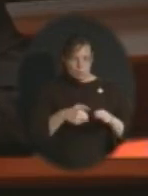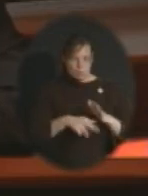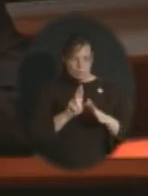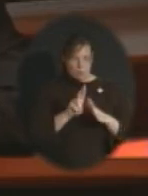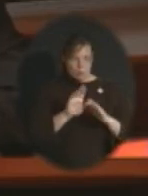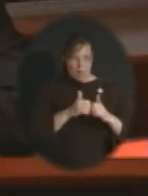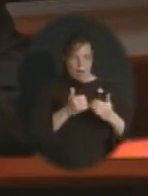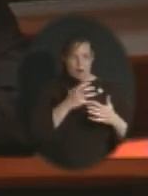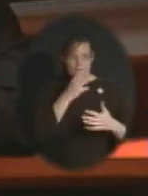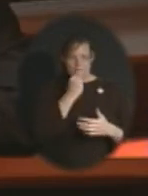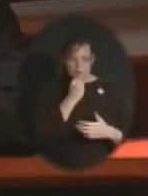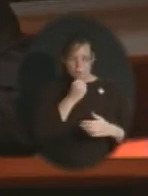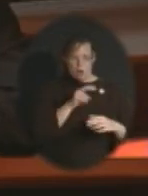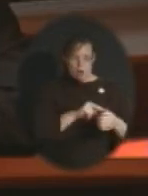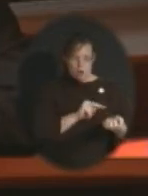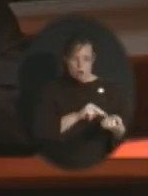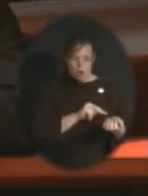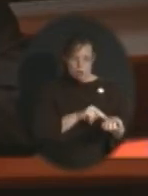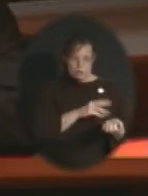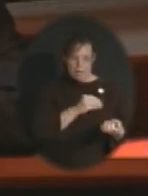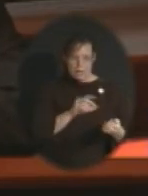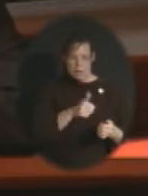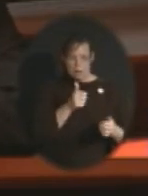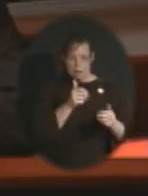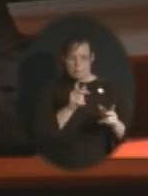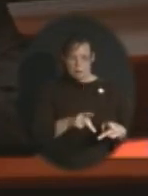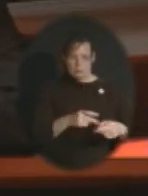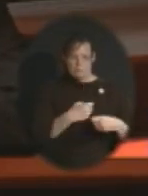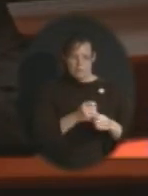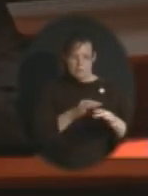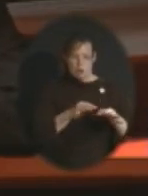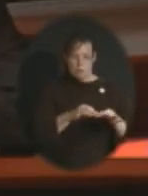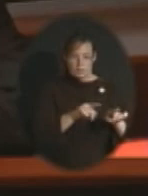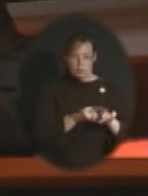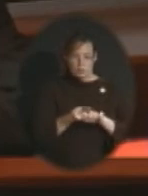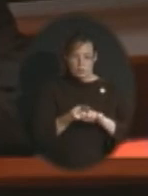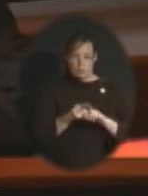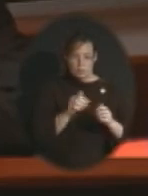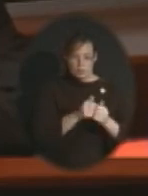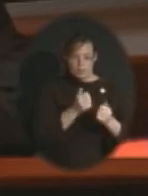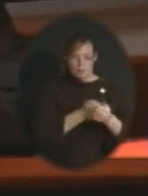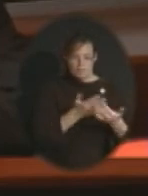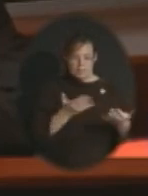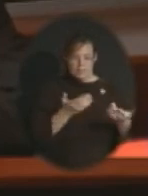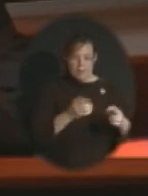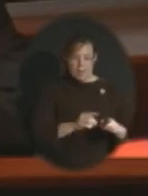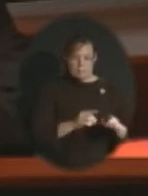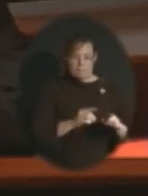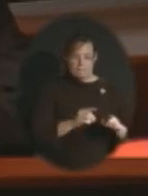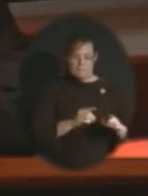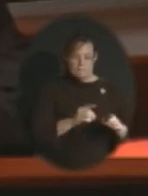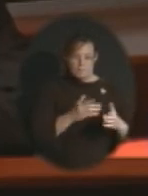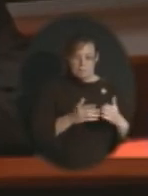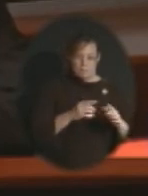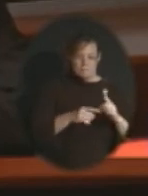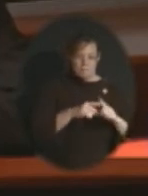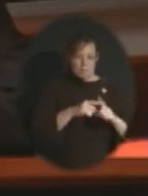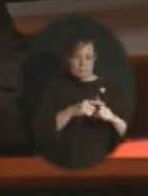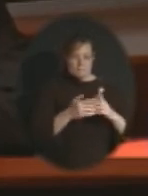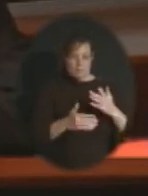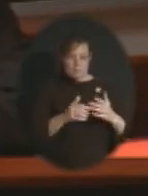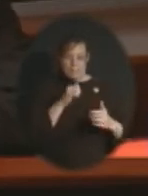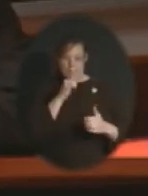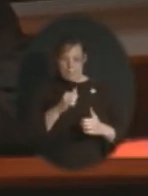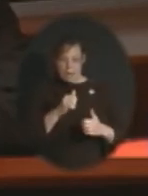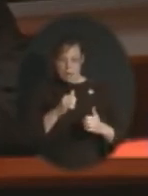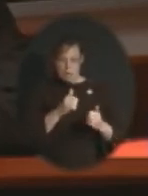how valuable our nurses are, and somebody else made that comment too, in light of everything going on out there. May be positive, may not be timely